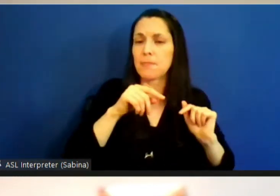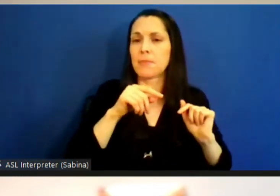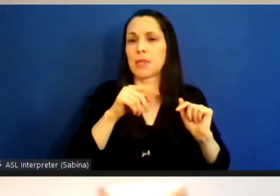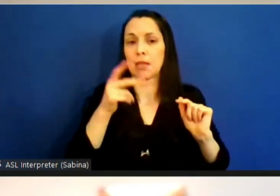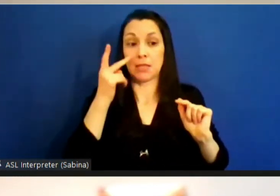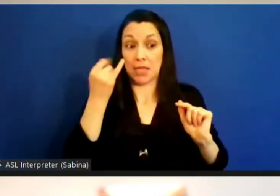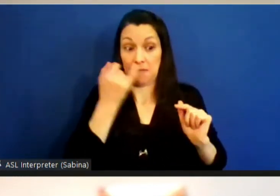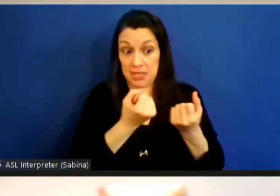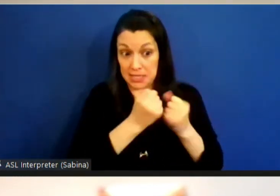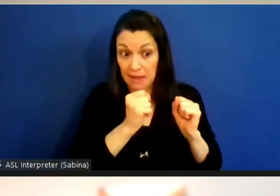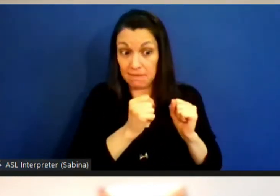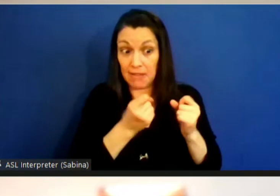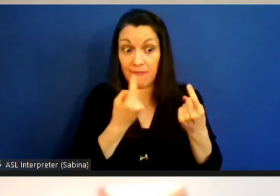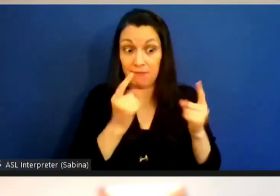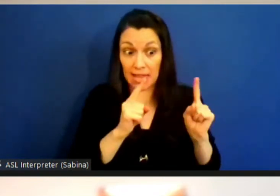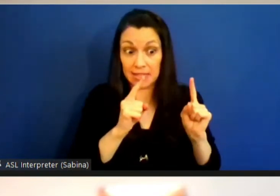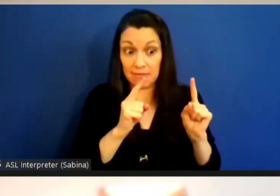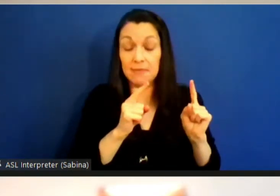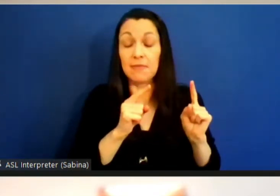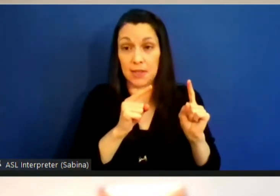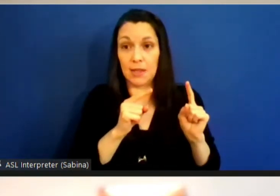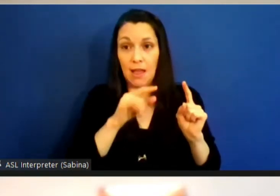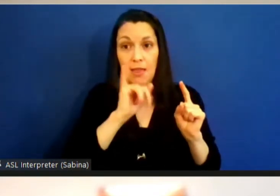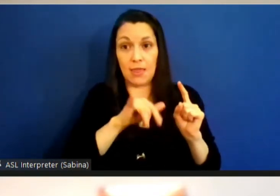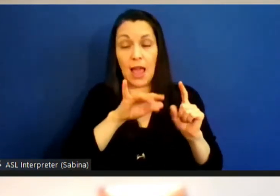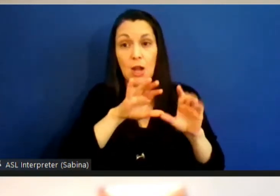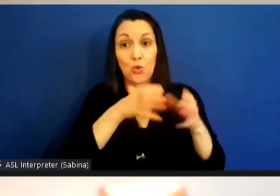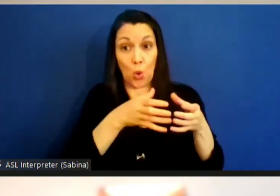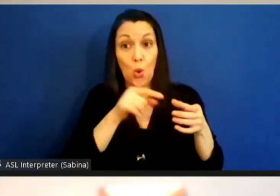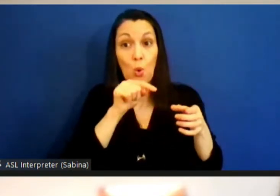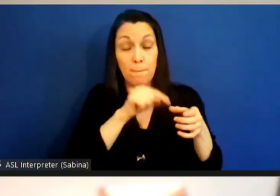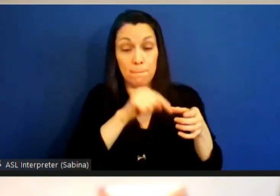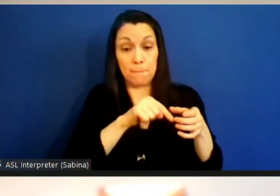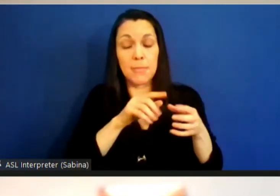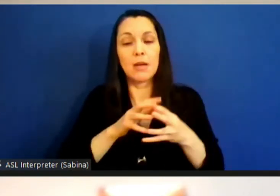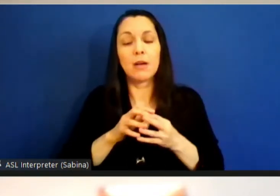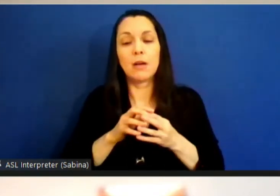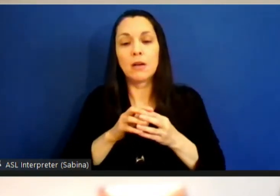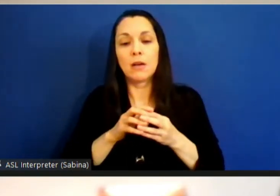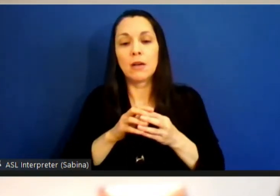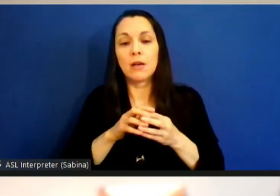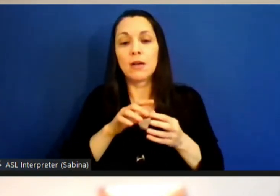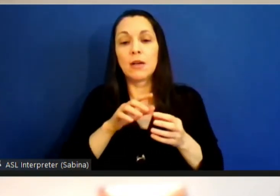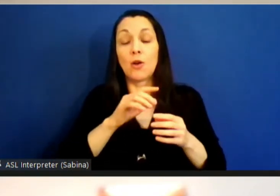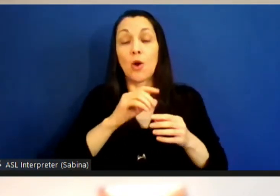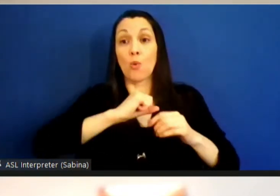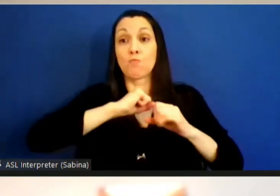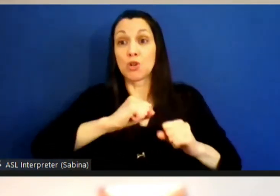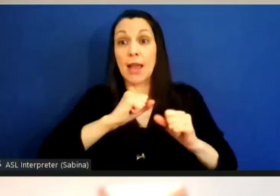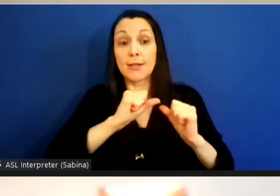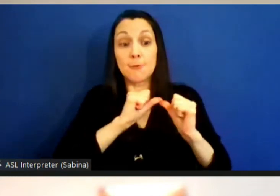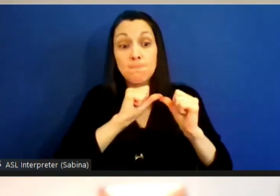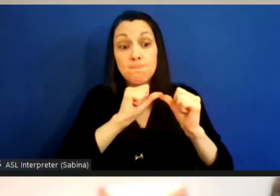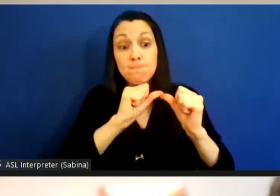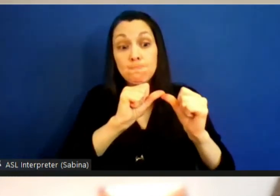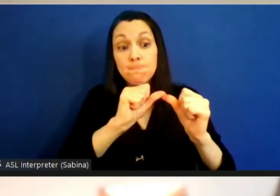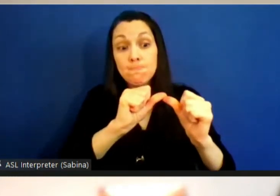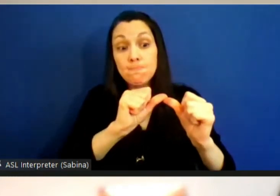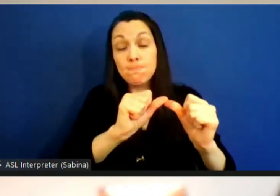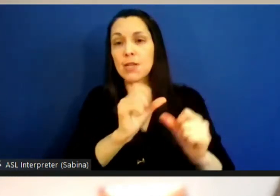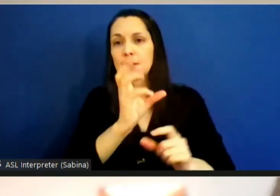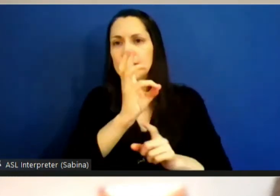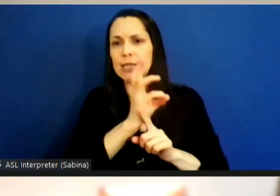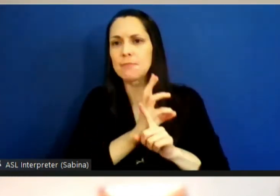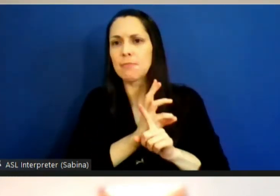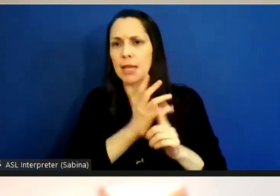safe and effective. And their vaccine duration is a little over 6 months